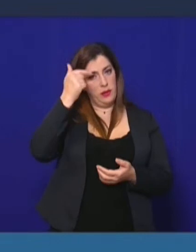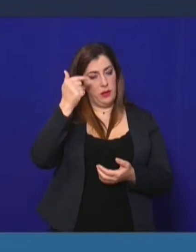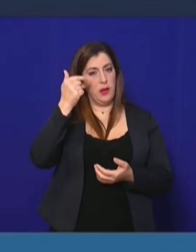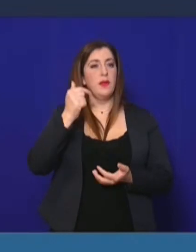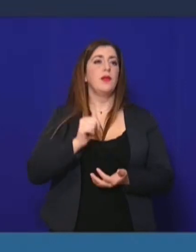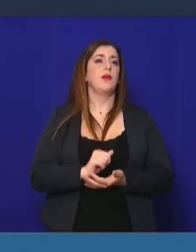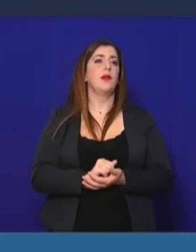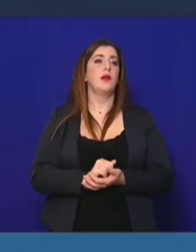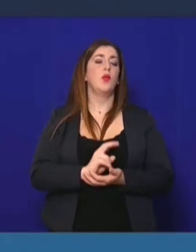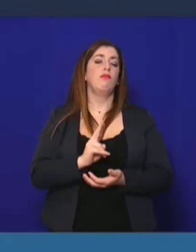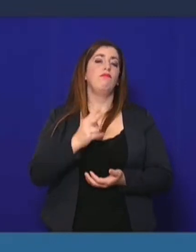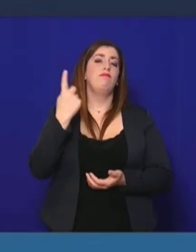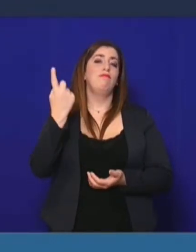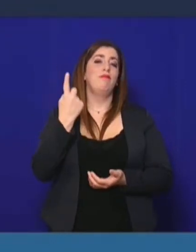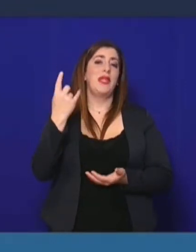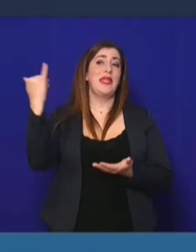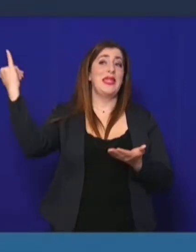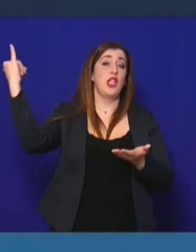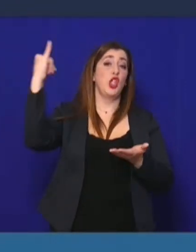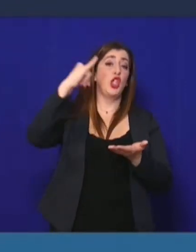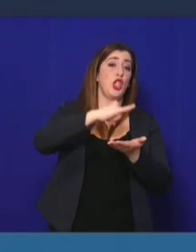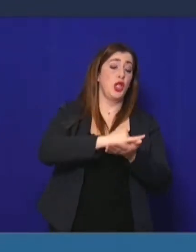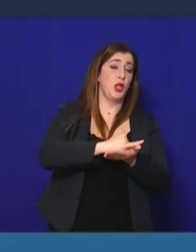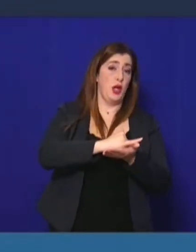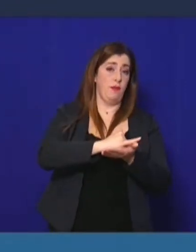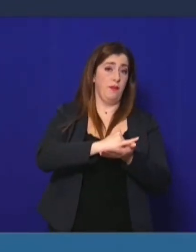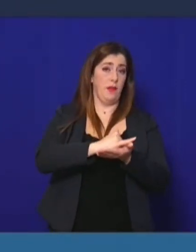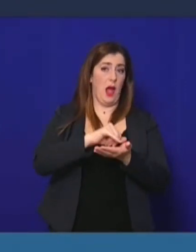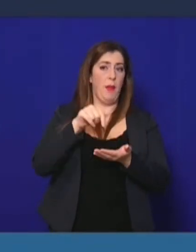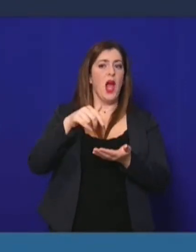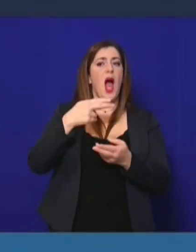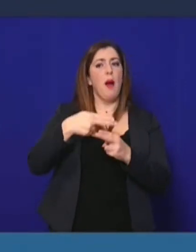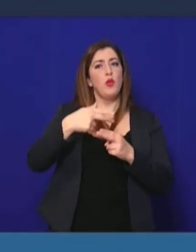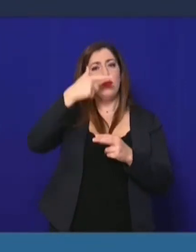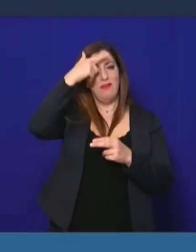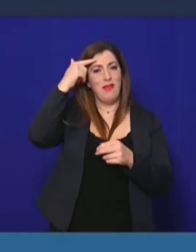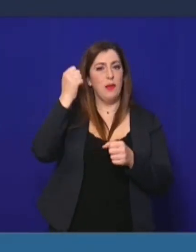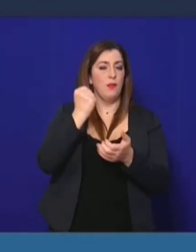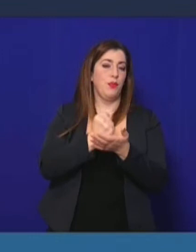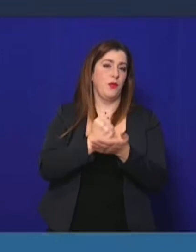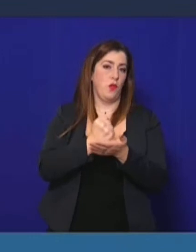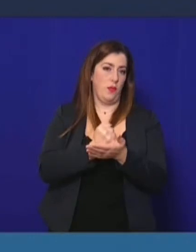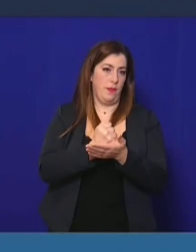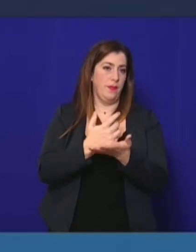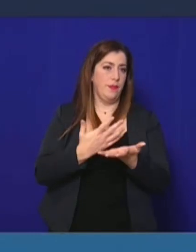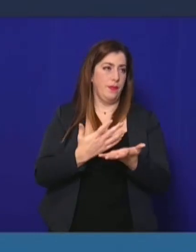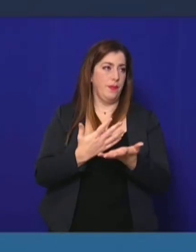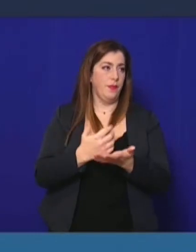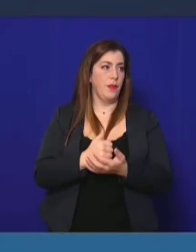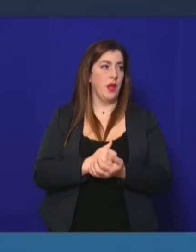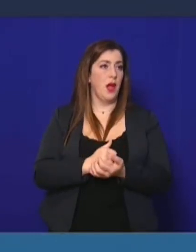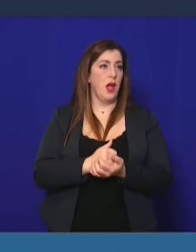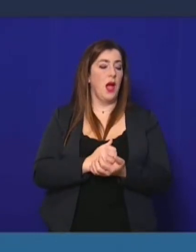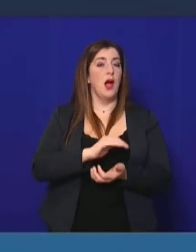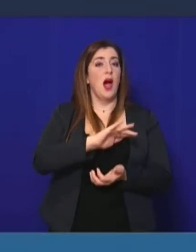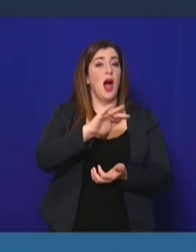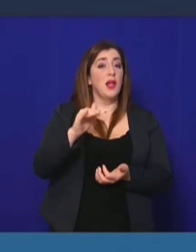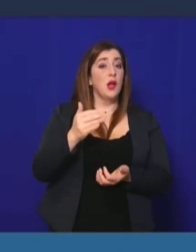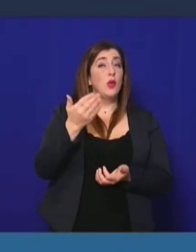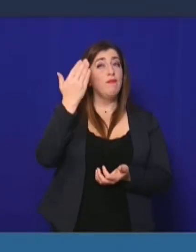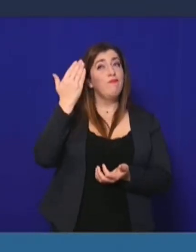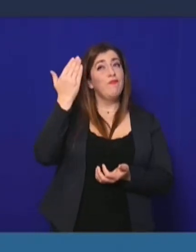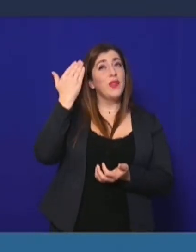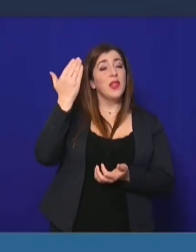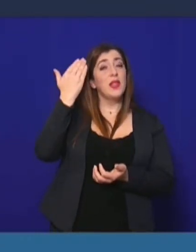tal-nies li jkunu ġejjin minn barra, infatti aħna anka jekk inħarsu fix-xenarju tal-Ingilterra kien lilna minn Novembru li aħna propju konna